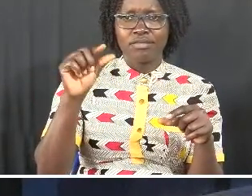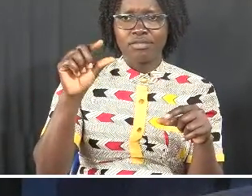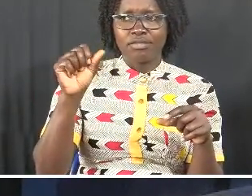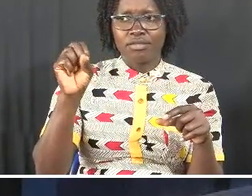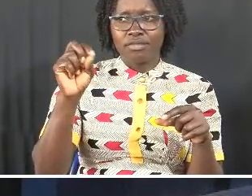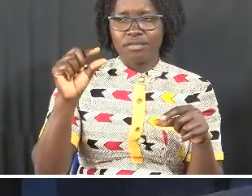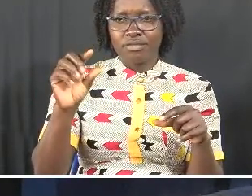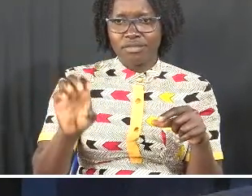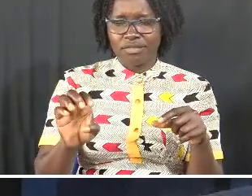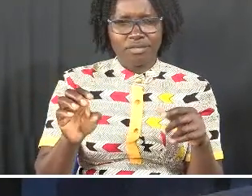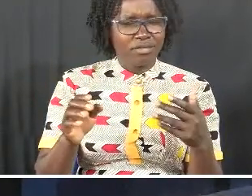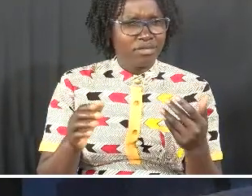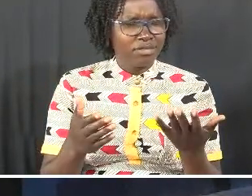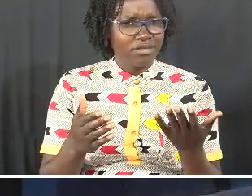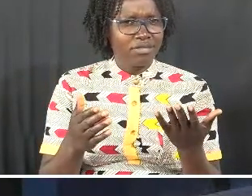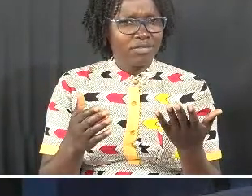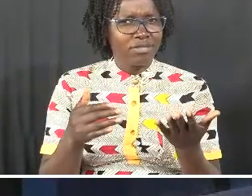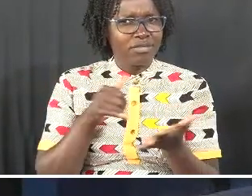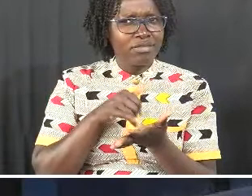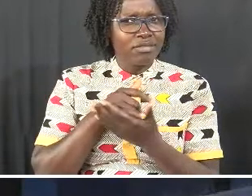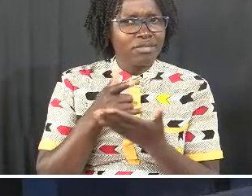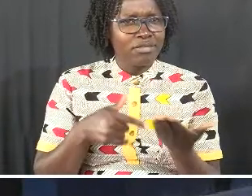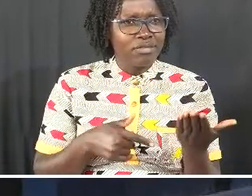wonderful. So what is the ingredient?